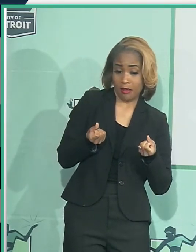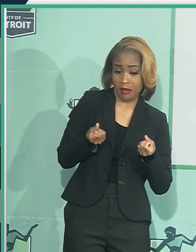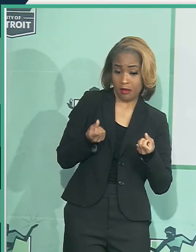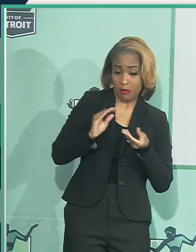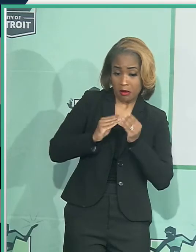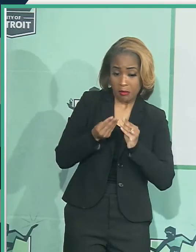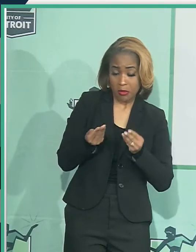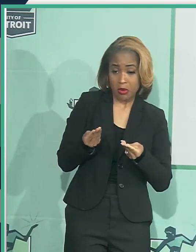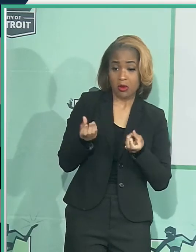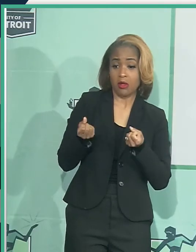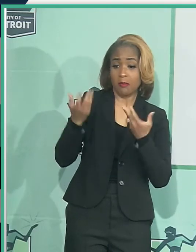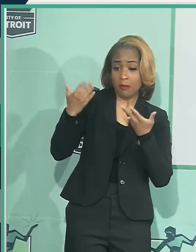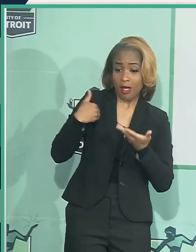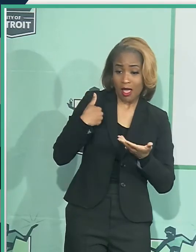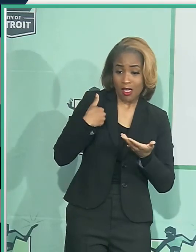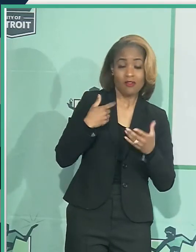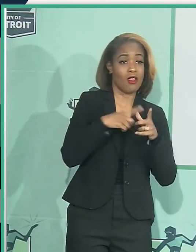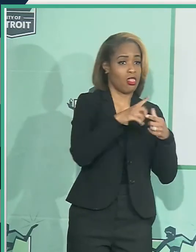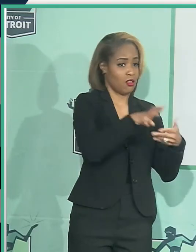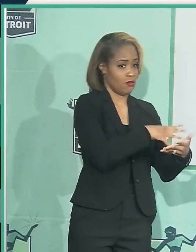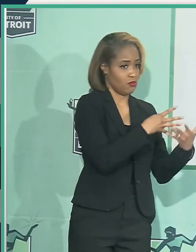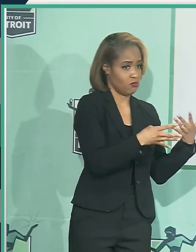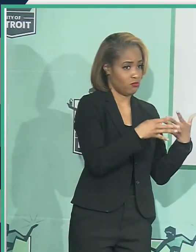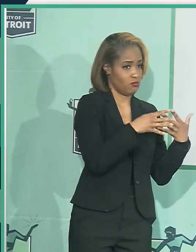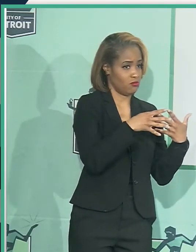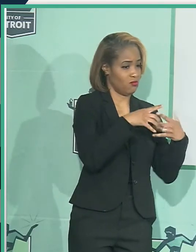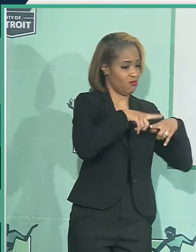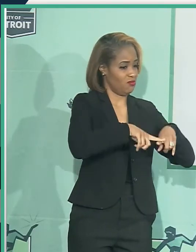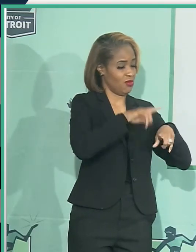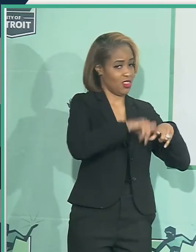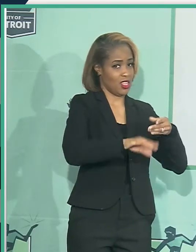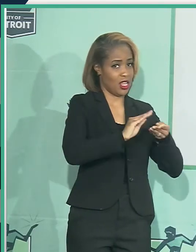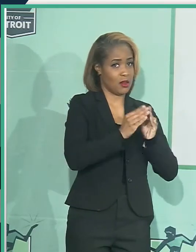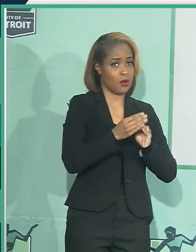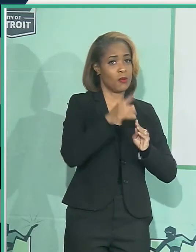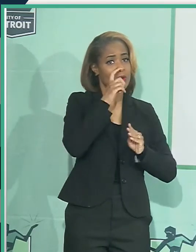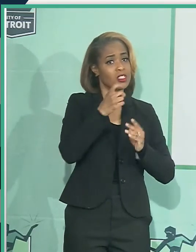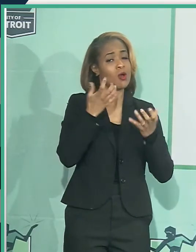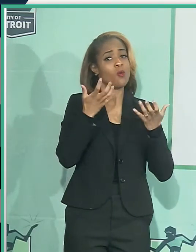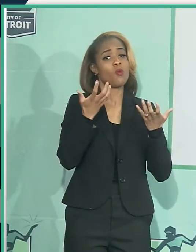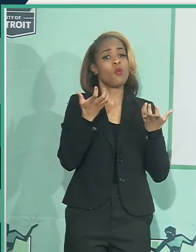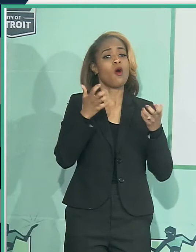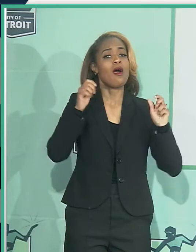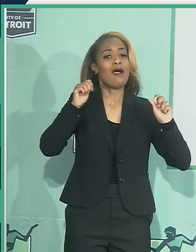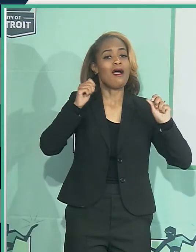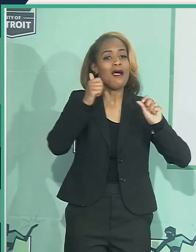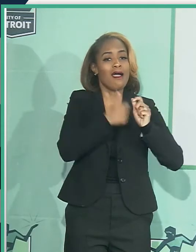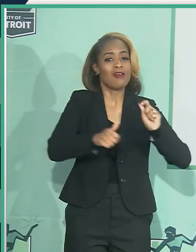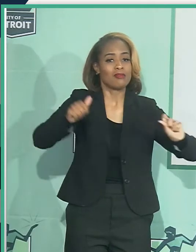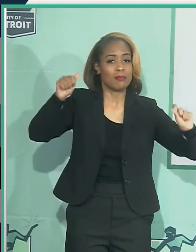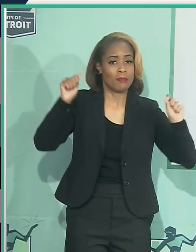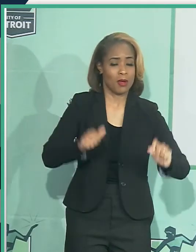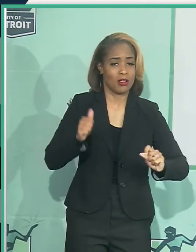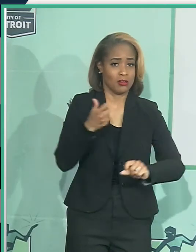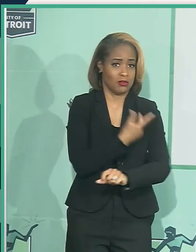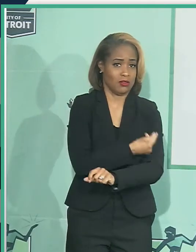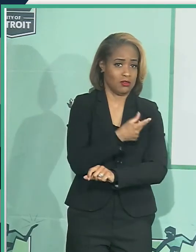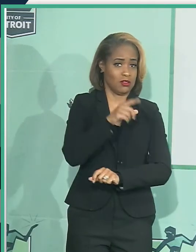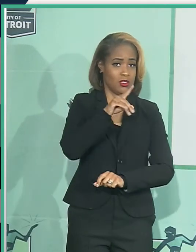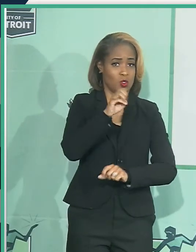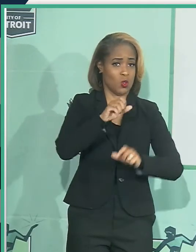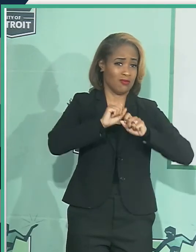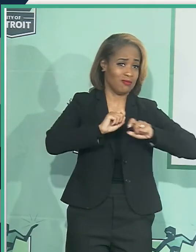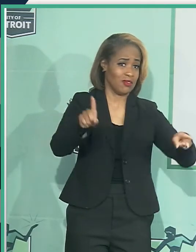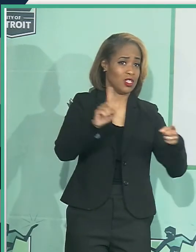doing that, because I want to get every single possible vaccine dose to Detroiters that we can get. And the